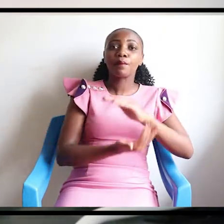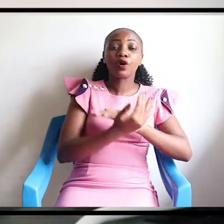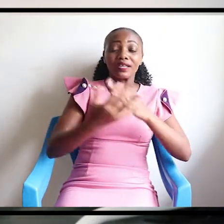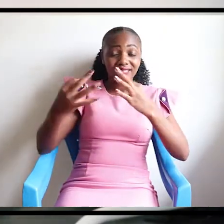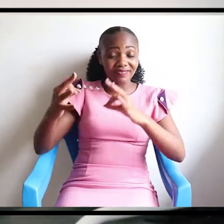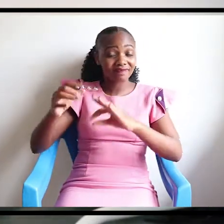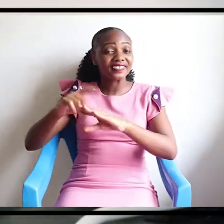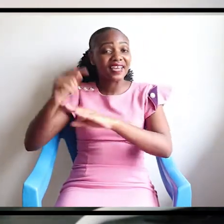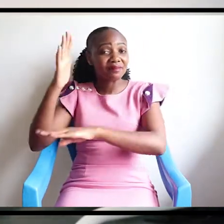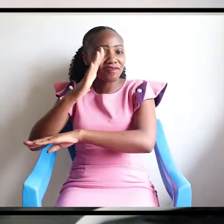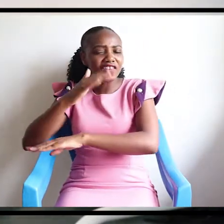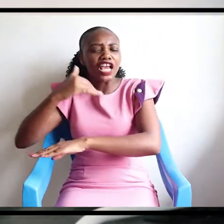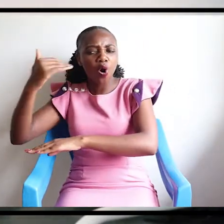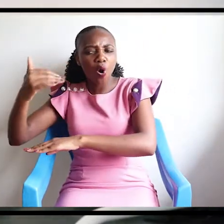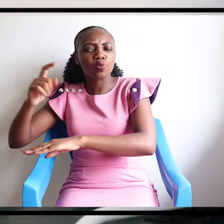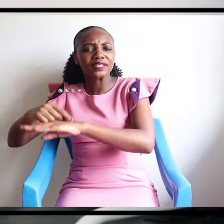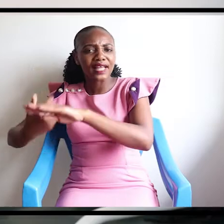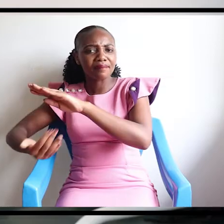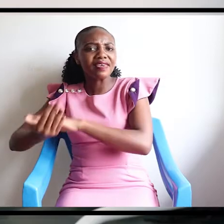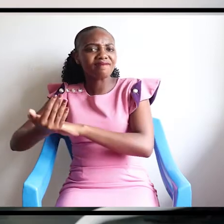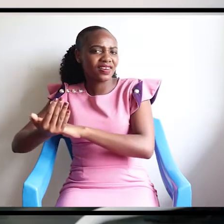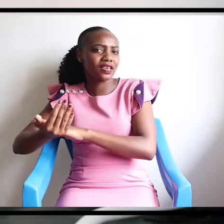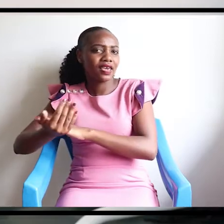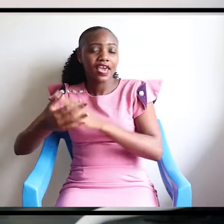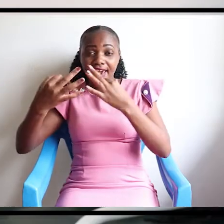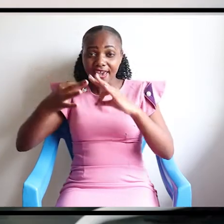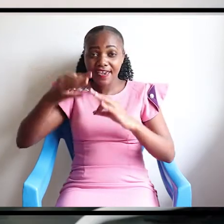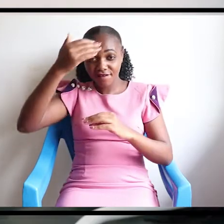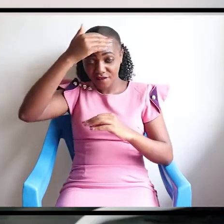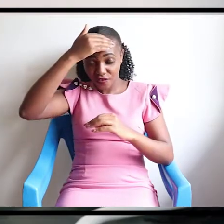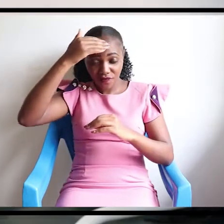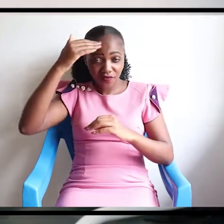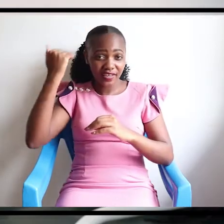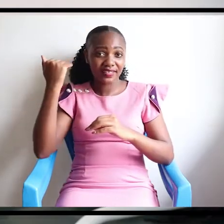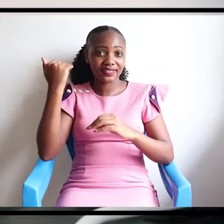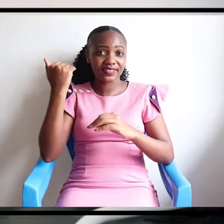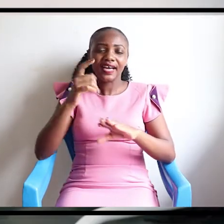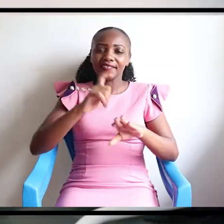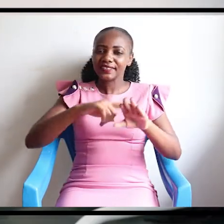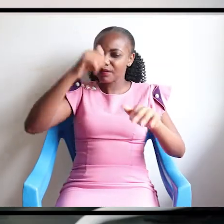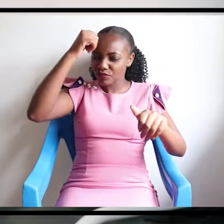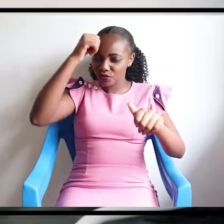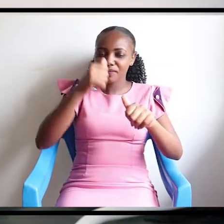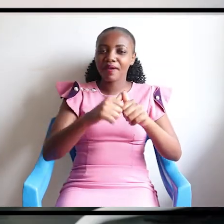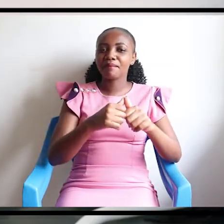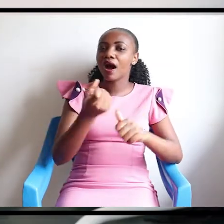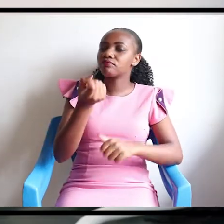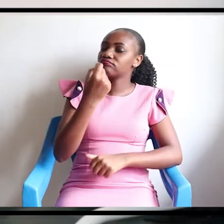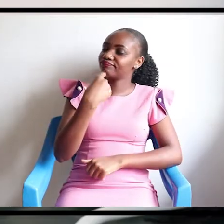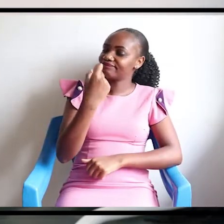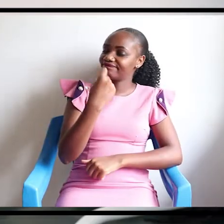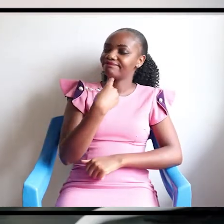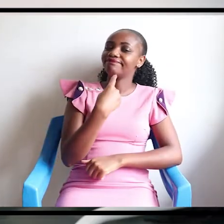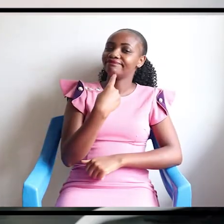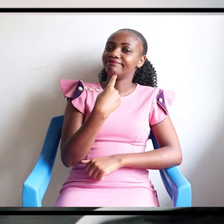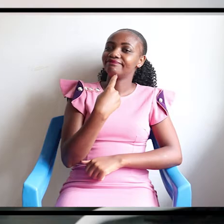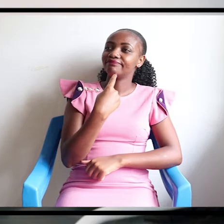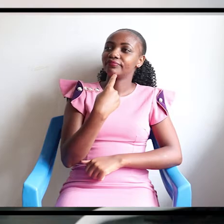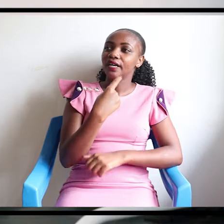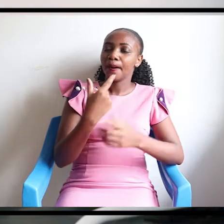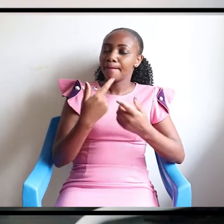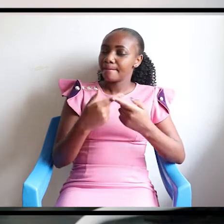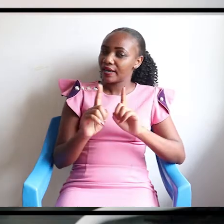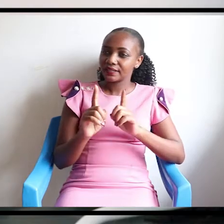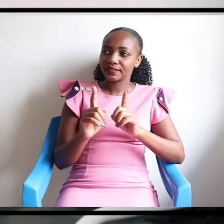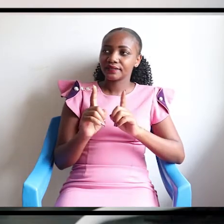in the evening, should be in the evening. In case you forget a pill, immediately you remember you're supposed to take the pill, but it is